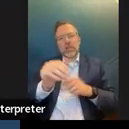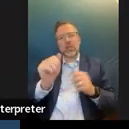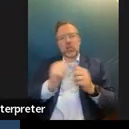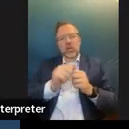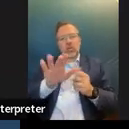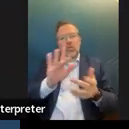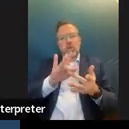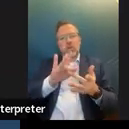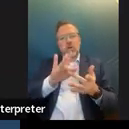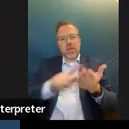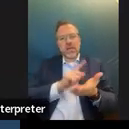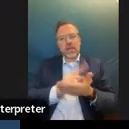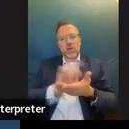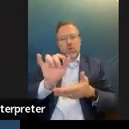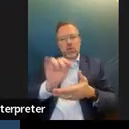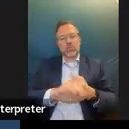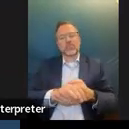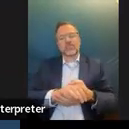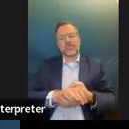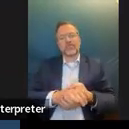hour. So